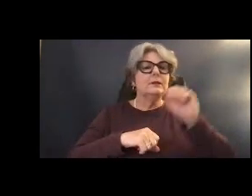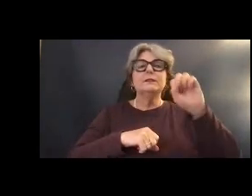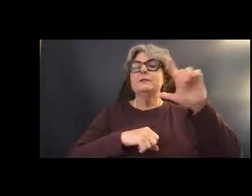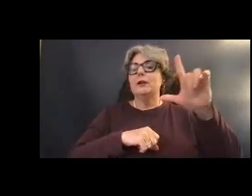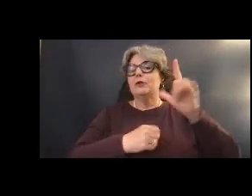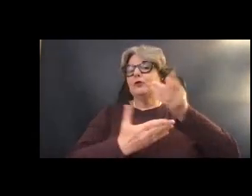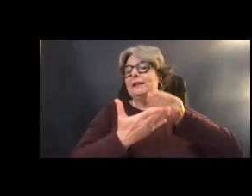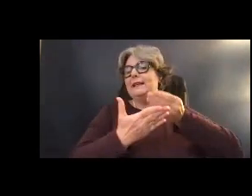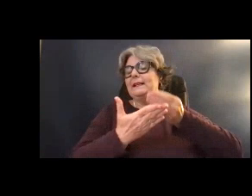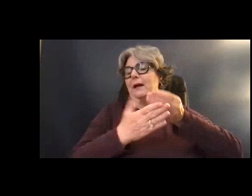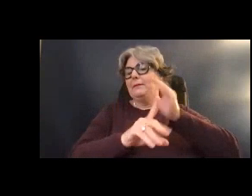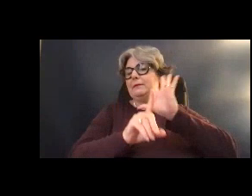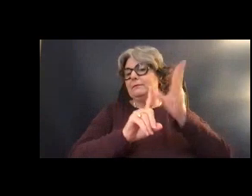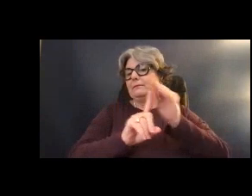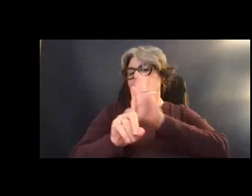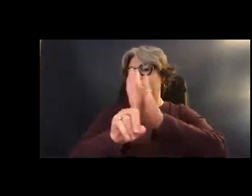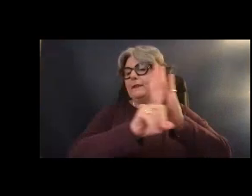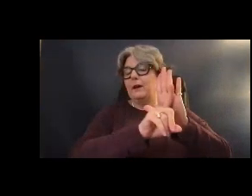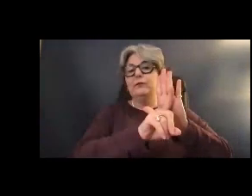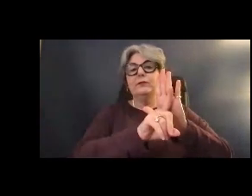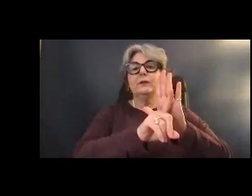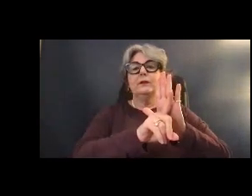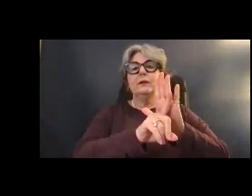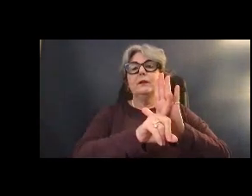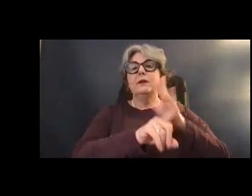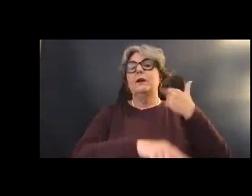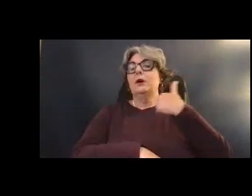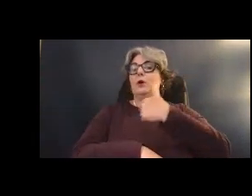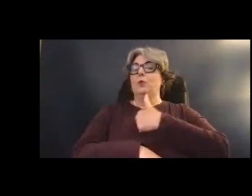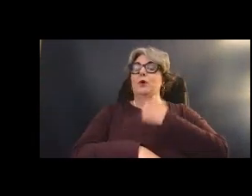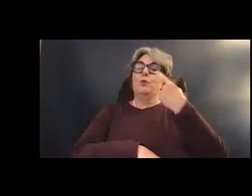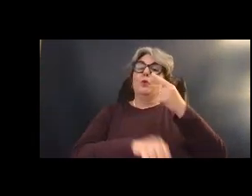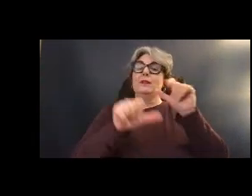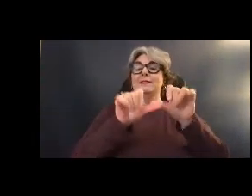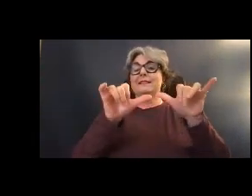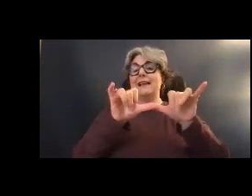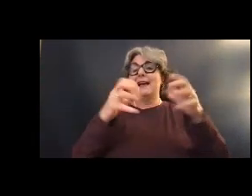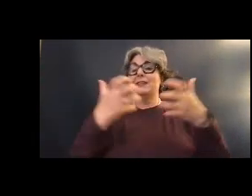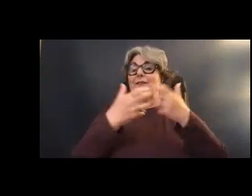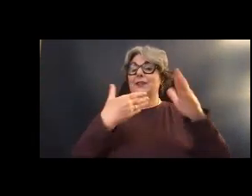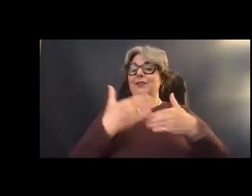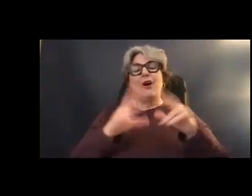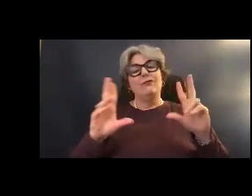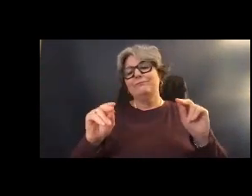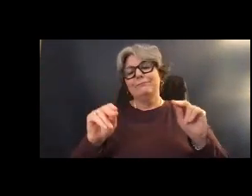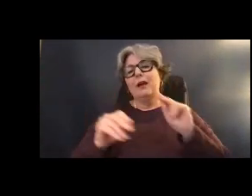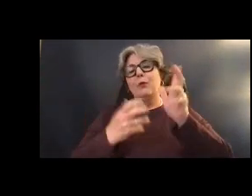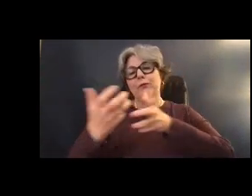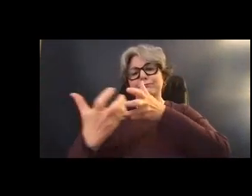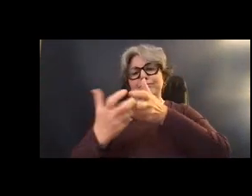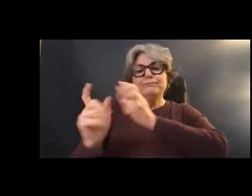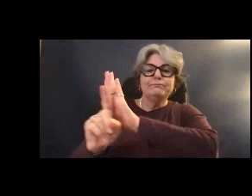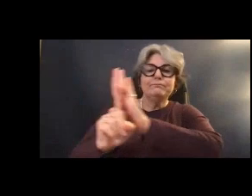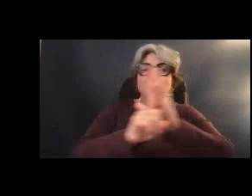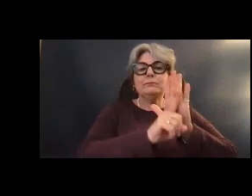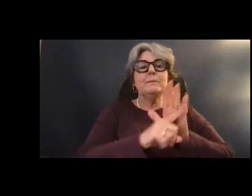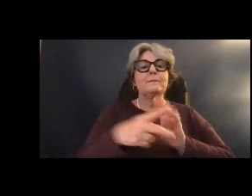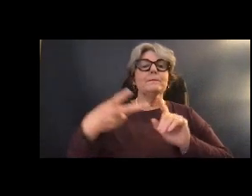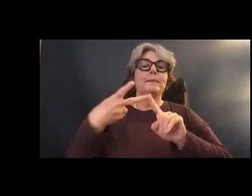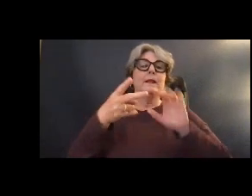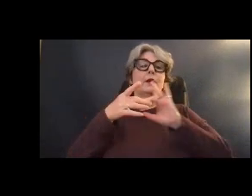socio-economic conditions. The coalition doesn't take a one-size-fits-all approach. And then the second bullet here, the